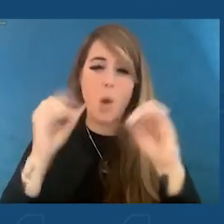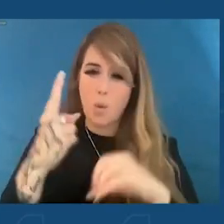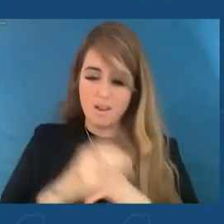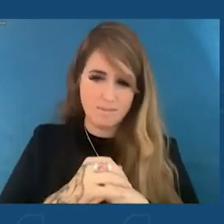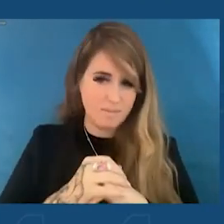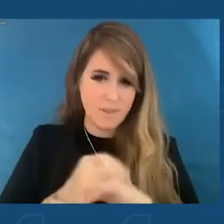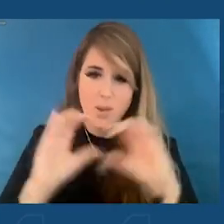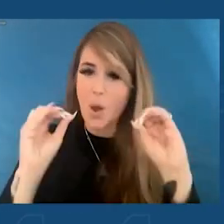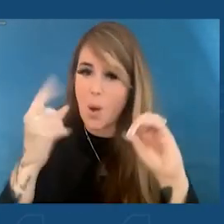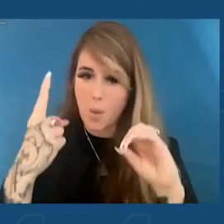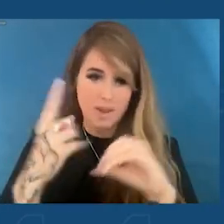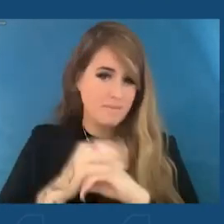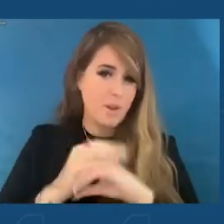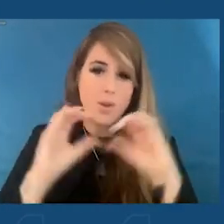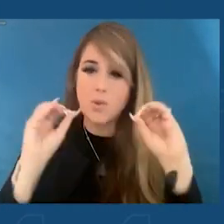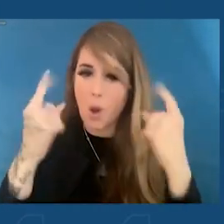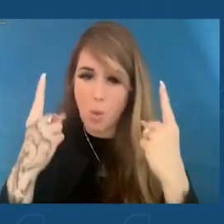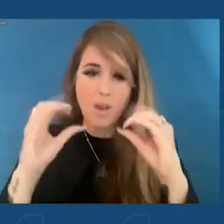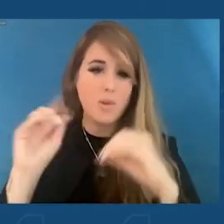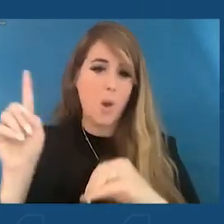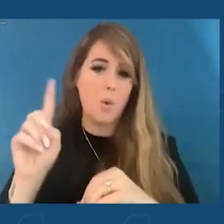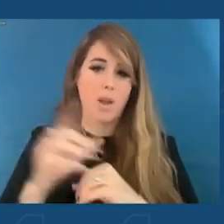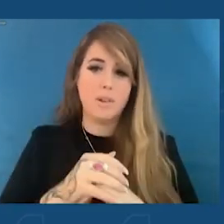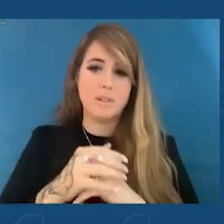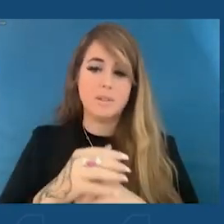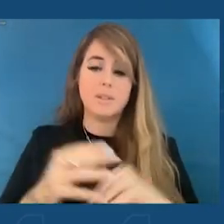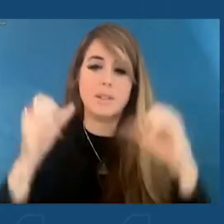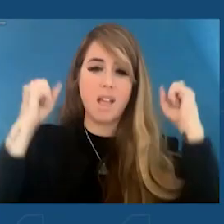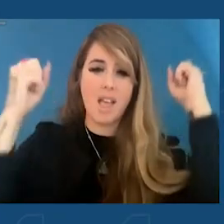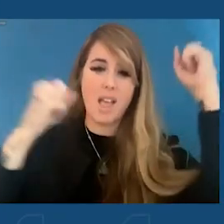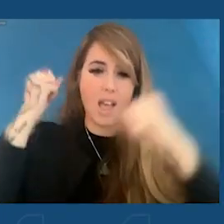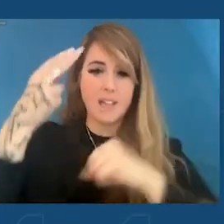No one, nowhere. HTC.